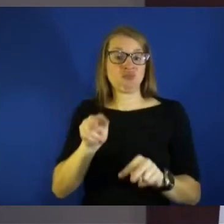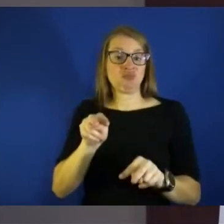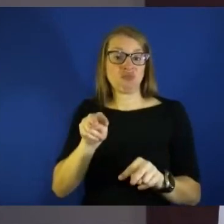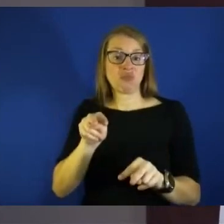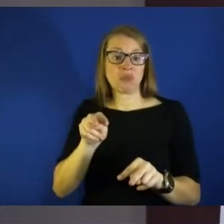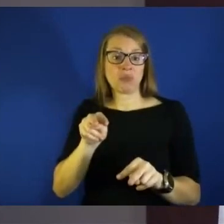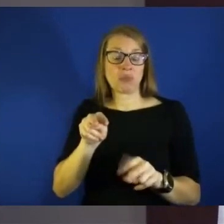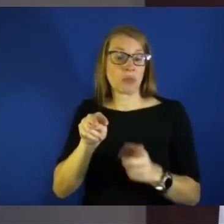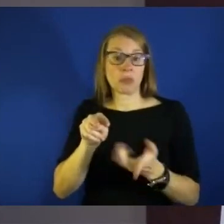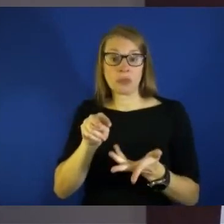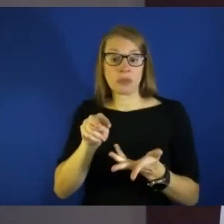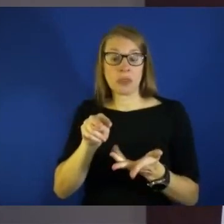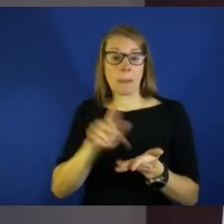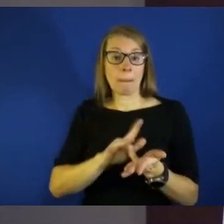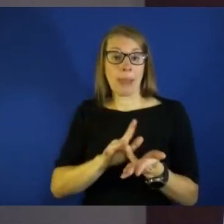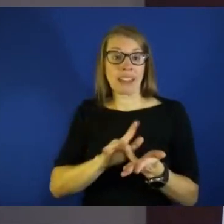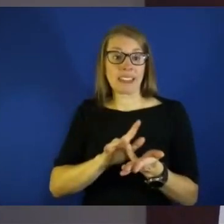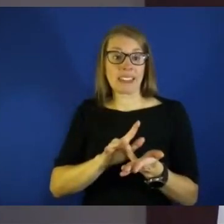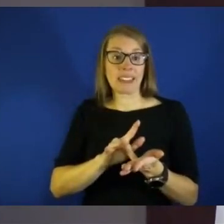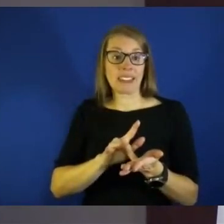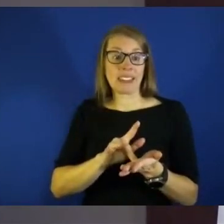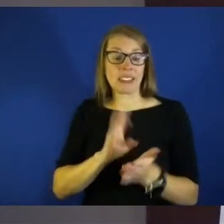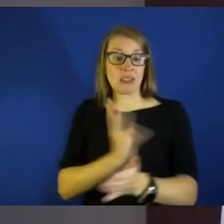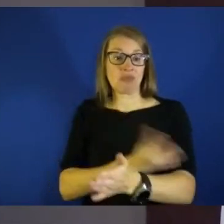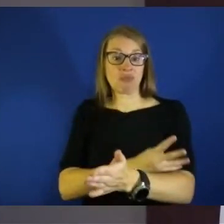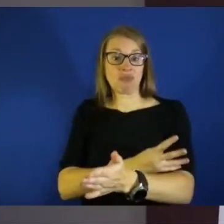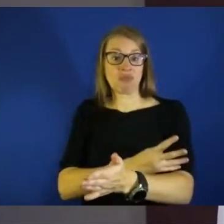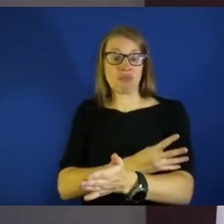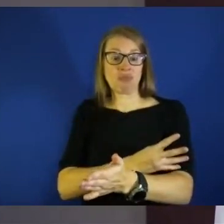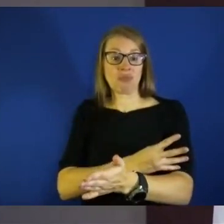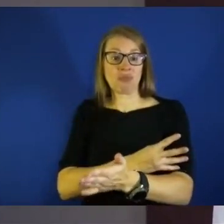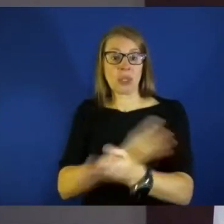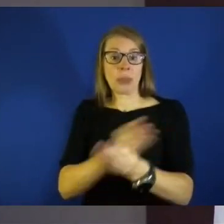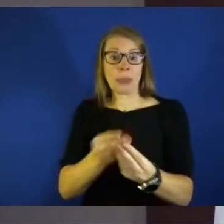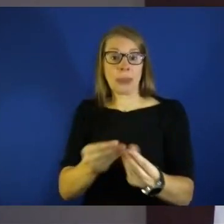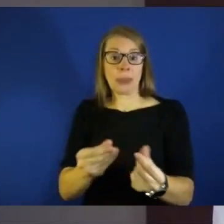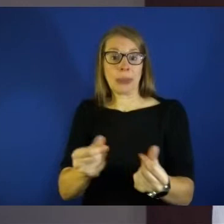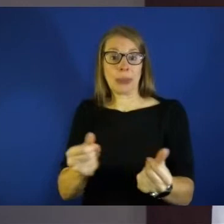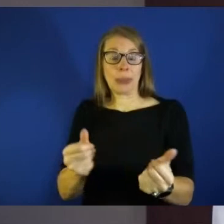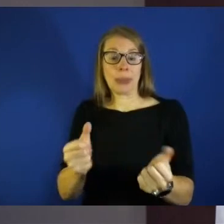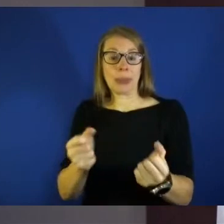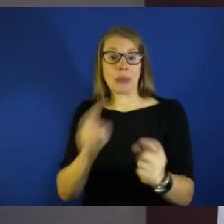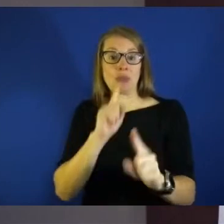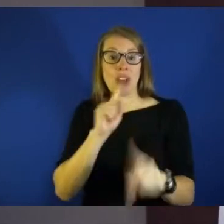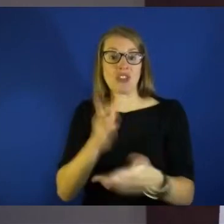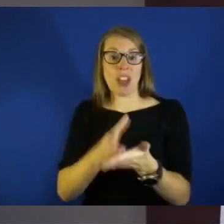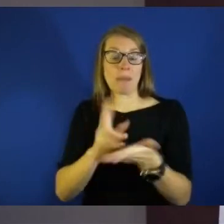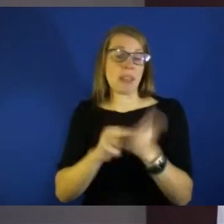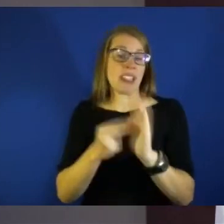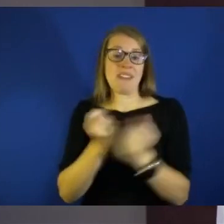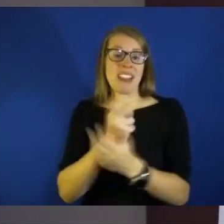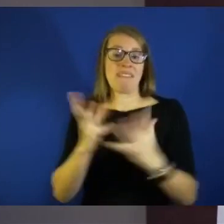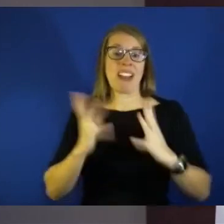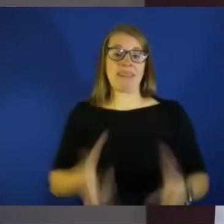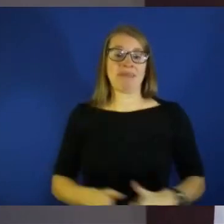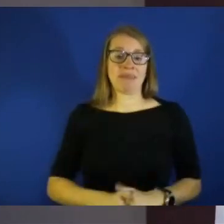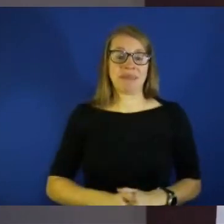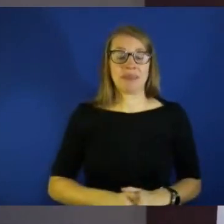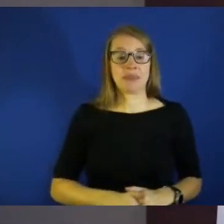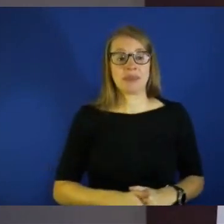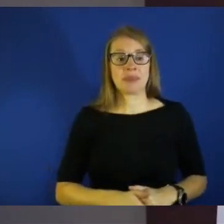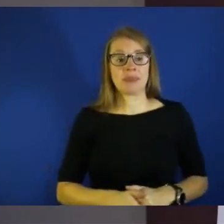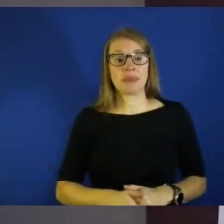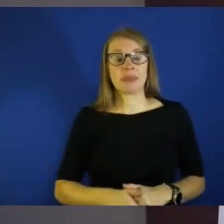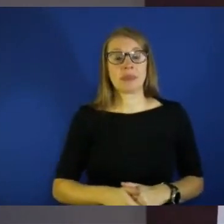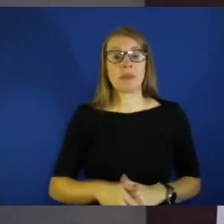the medicine, then the reaction stops, everything's okay. And then the other thing is just, the reported side effects are